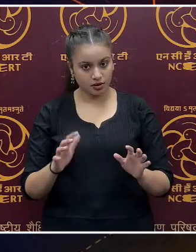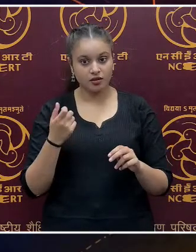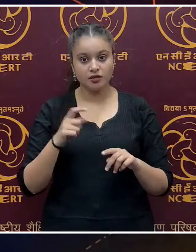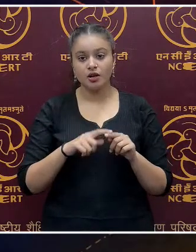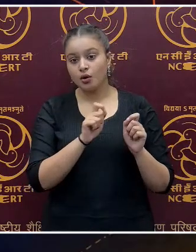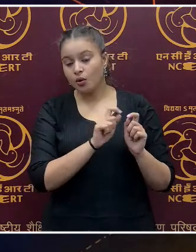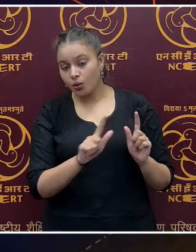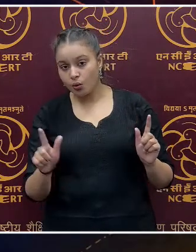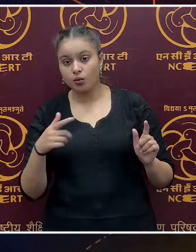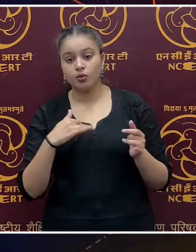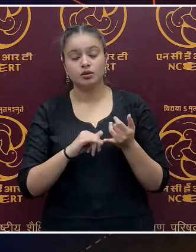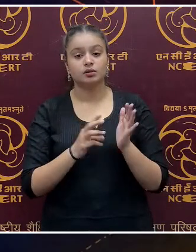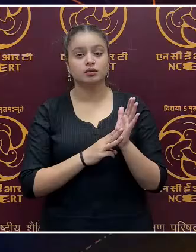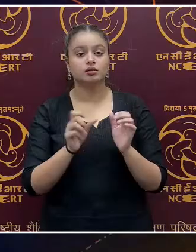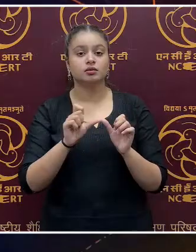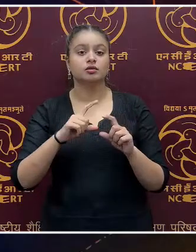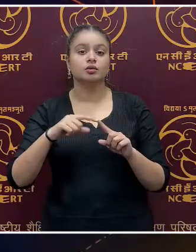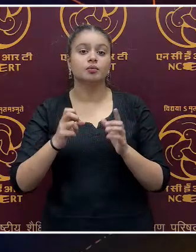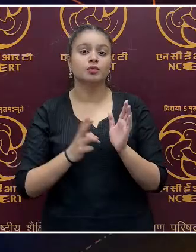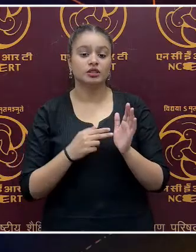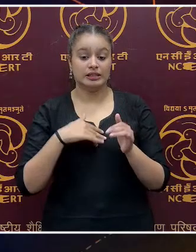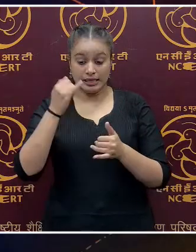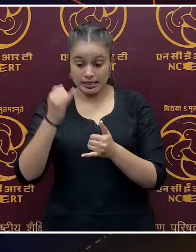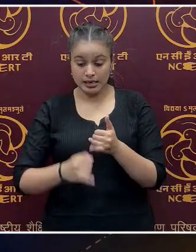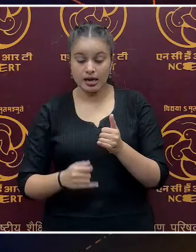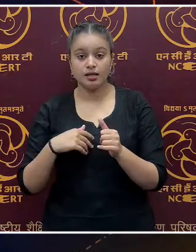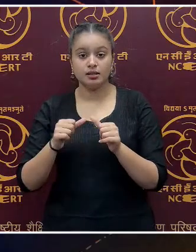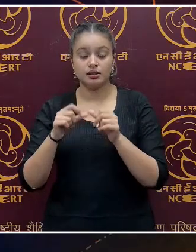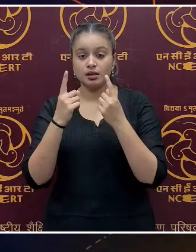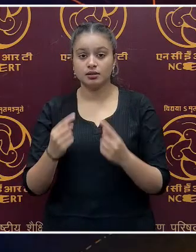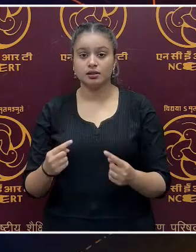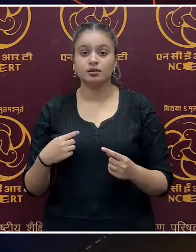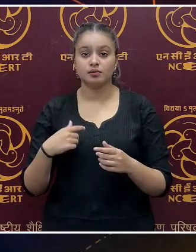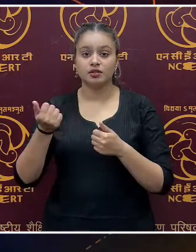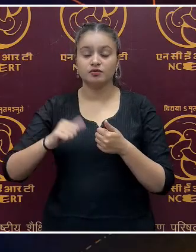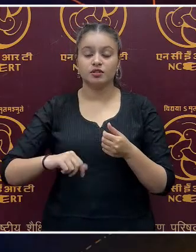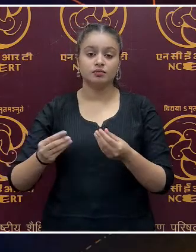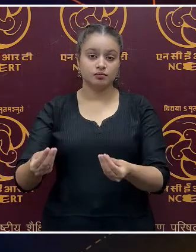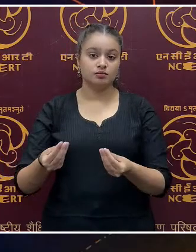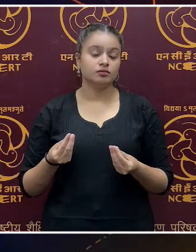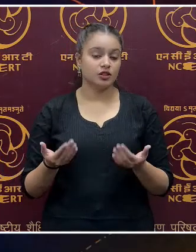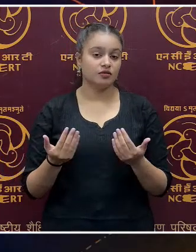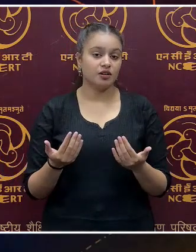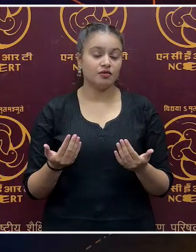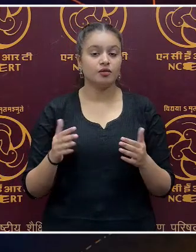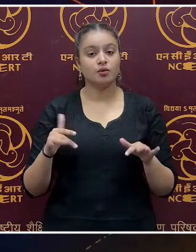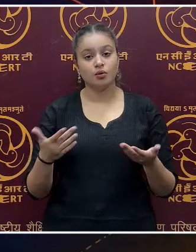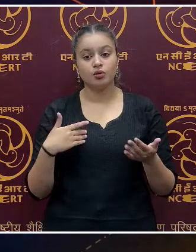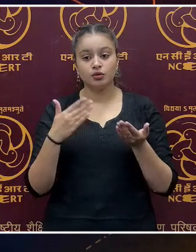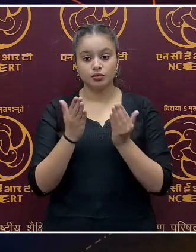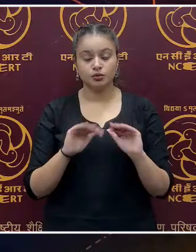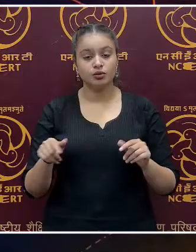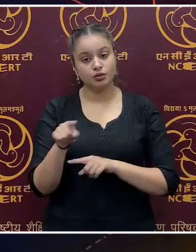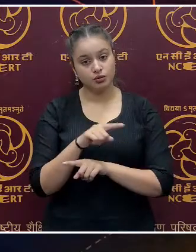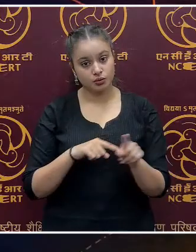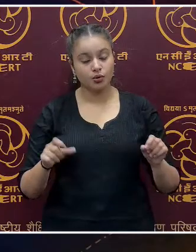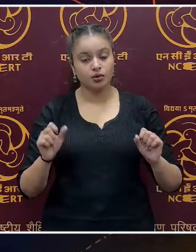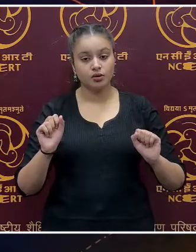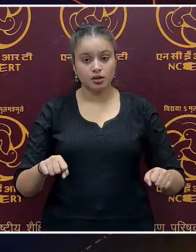and every simulation we could get immediate feedback as a assessment, and the children also